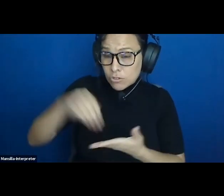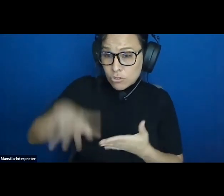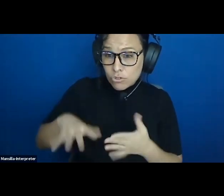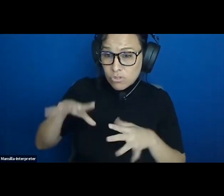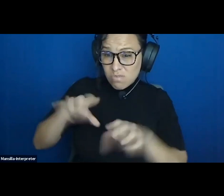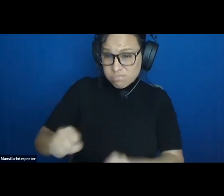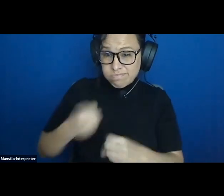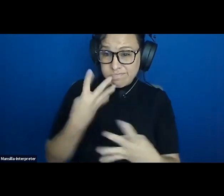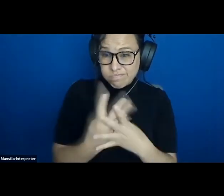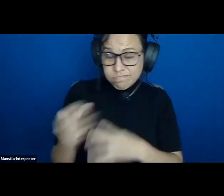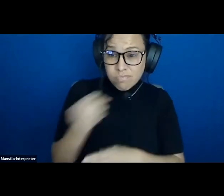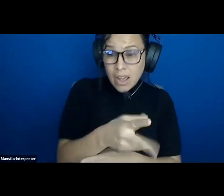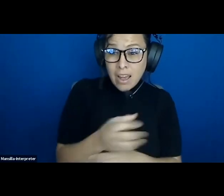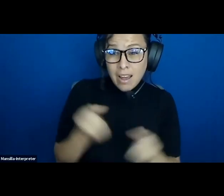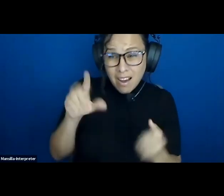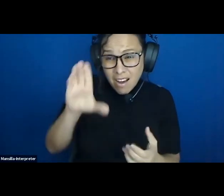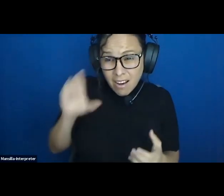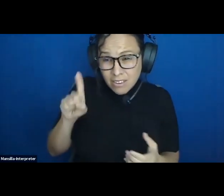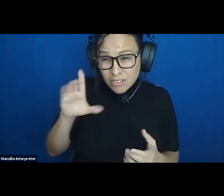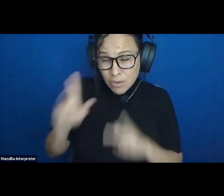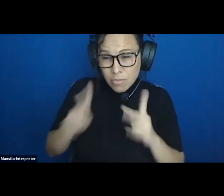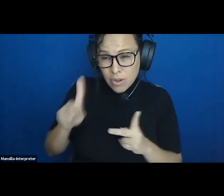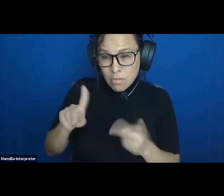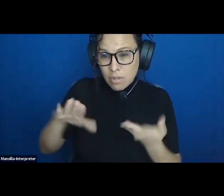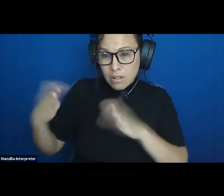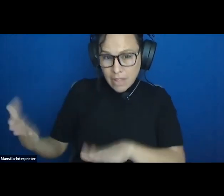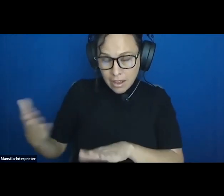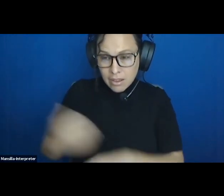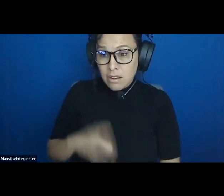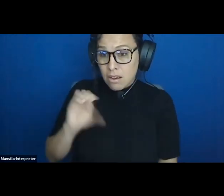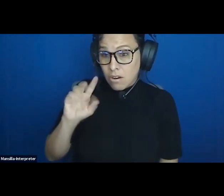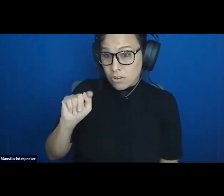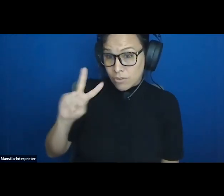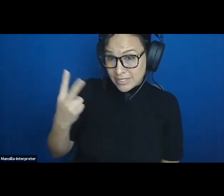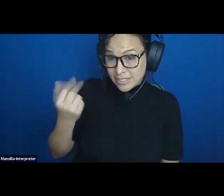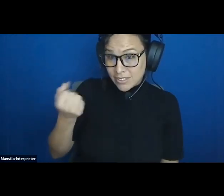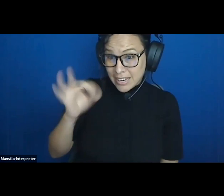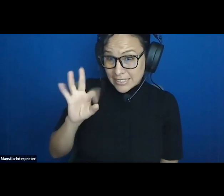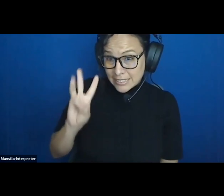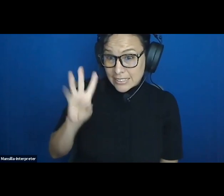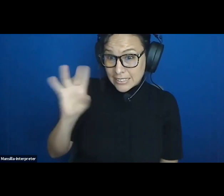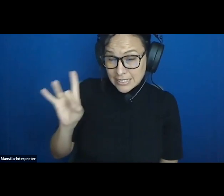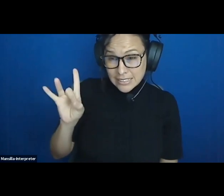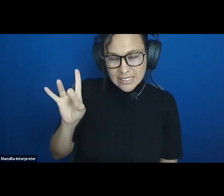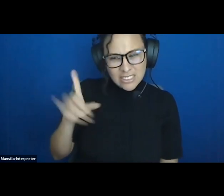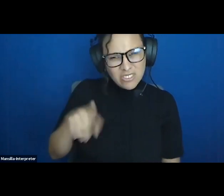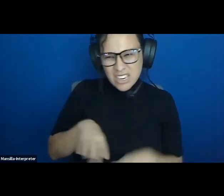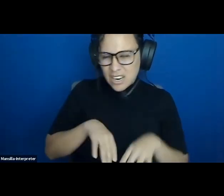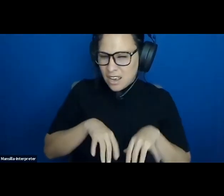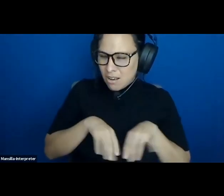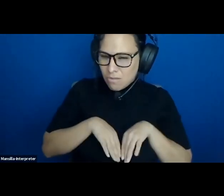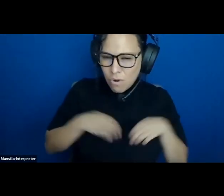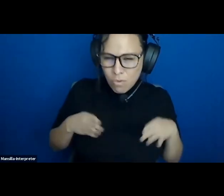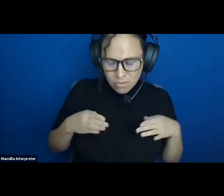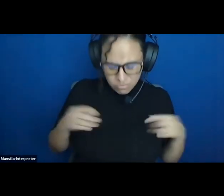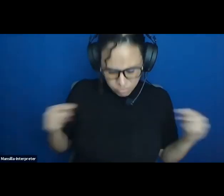their lives. October 2nd, 1968, the day it all happened, opened a wound that still hurts in Mexican